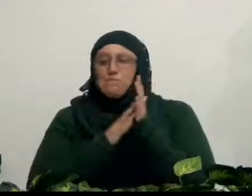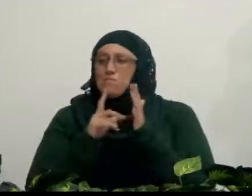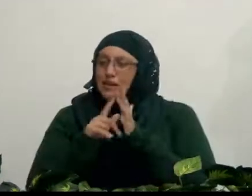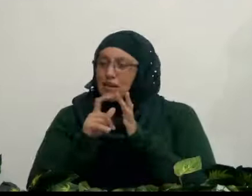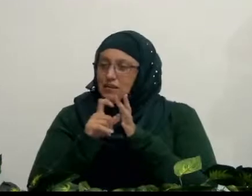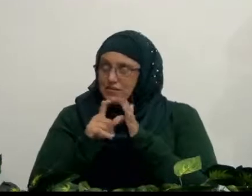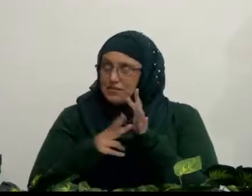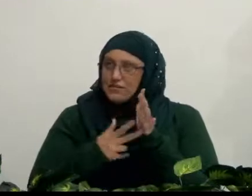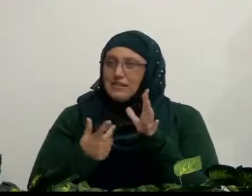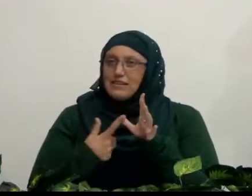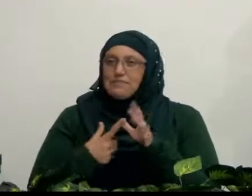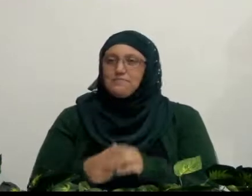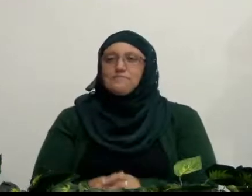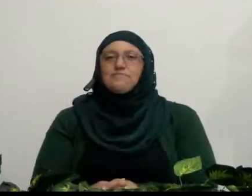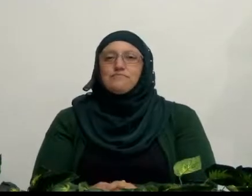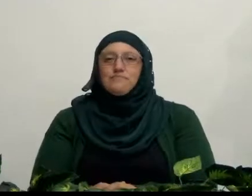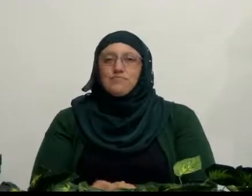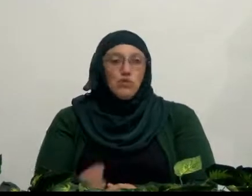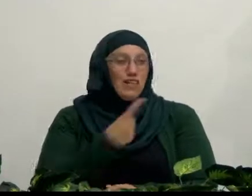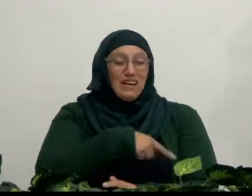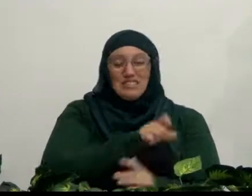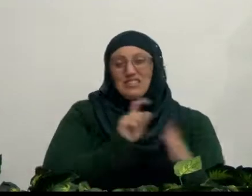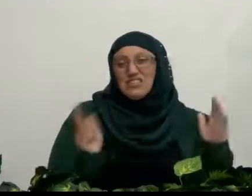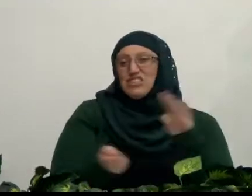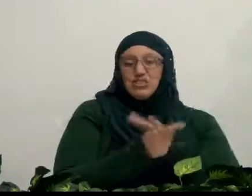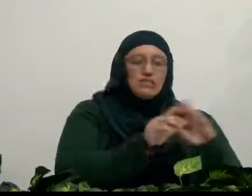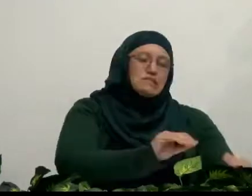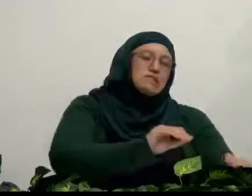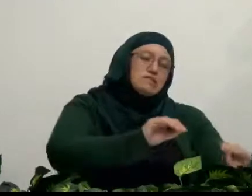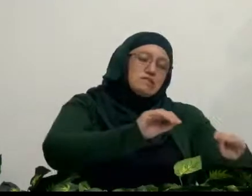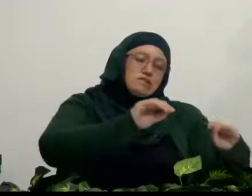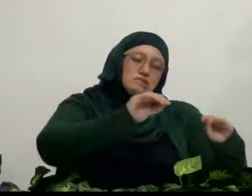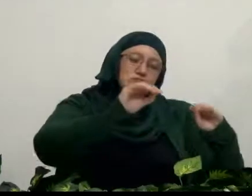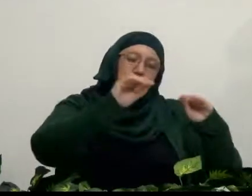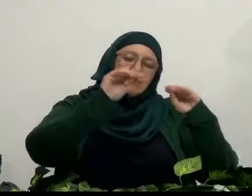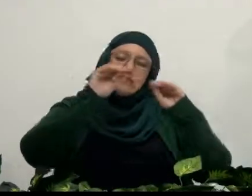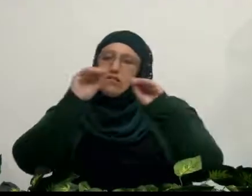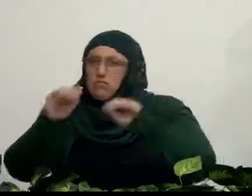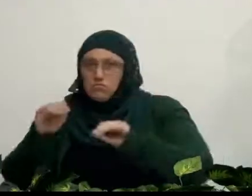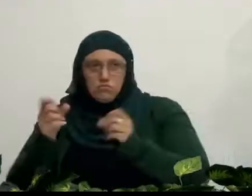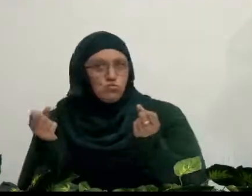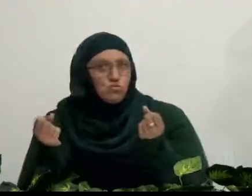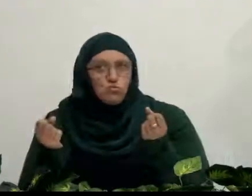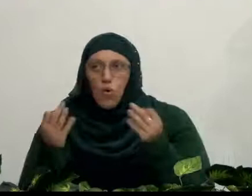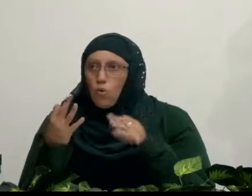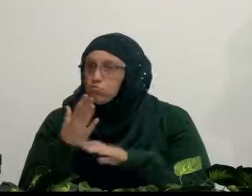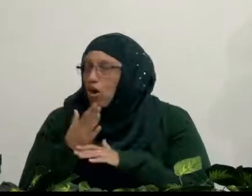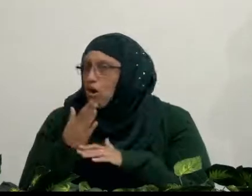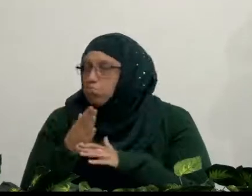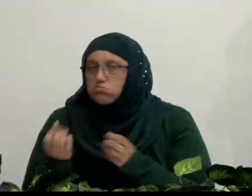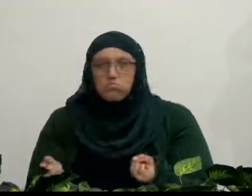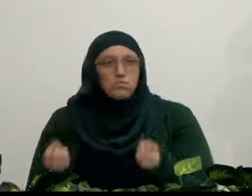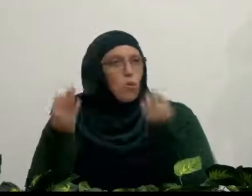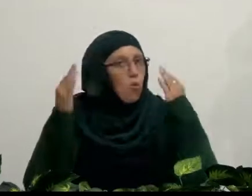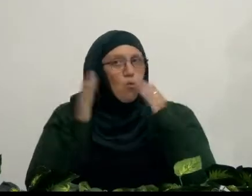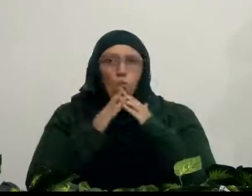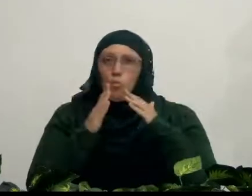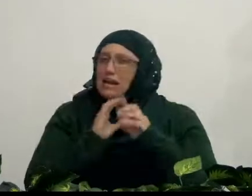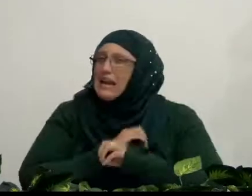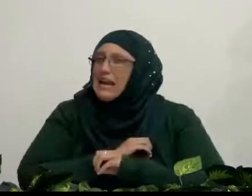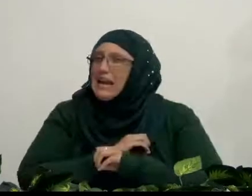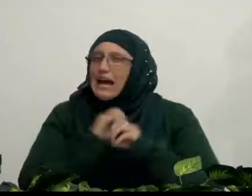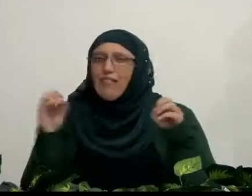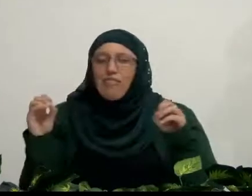they have come to a new country, to a new land, jobless, homeless. What are we gonna do? The Holy